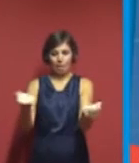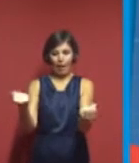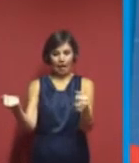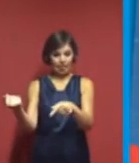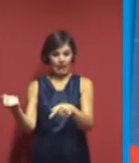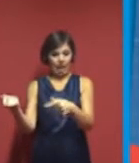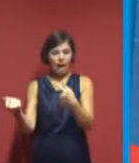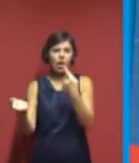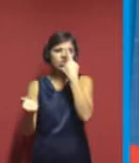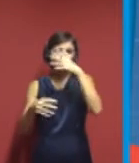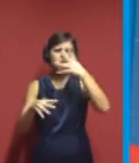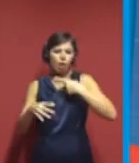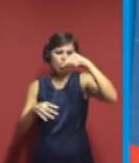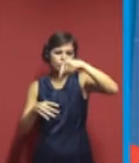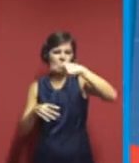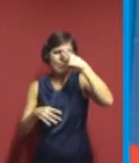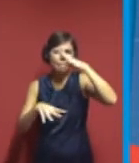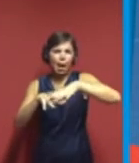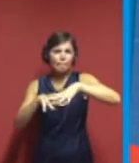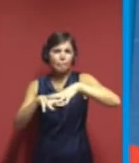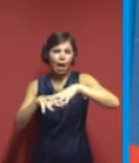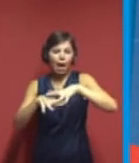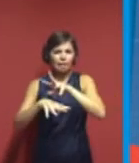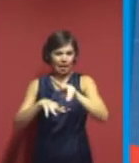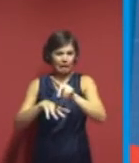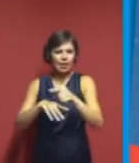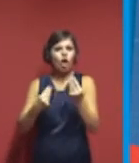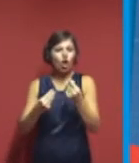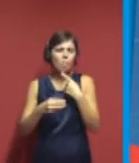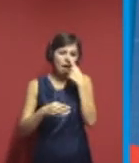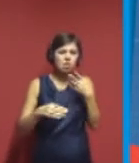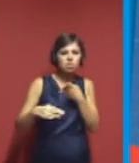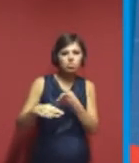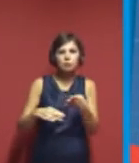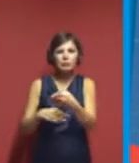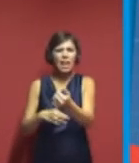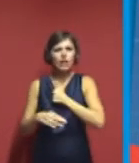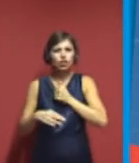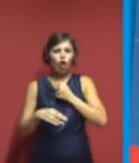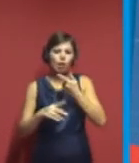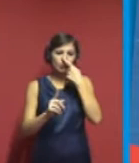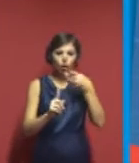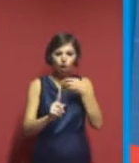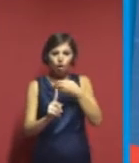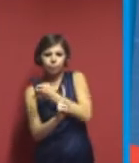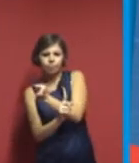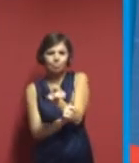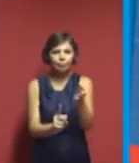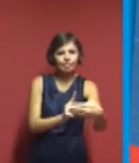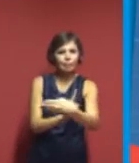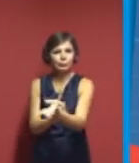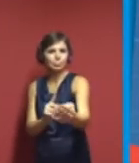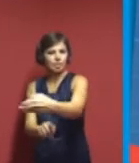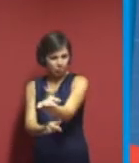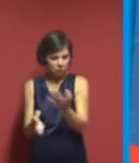a decision to avoid obstacles. Okay, so my project right now, it is my solution and my project is a minimal